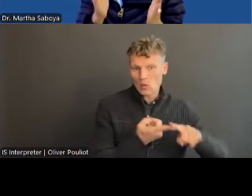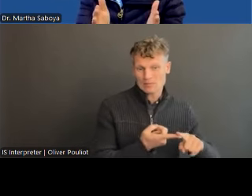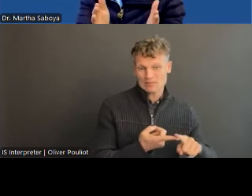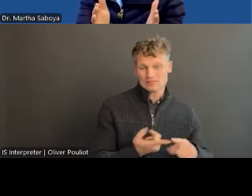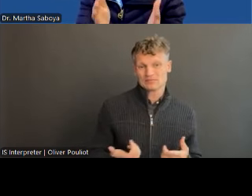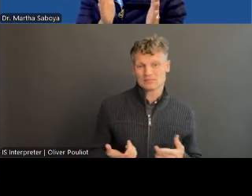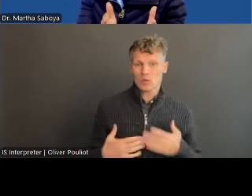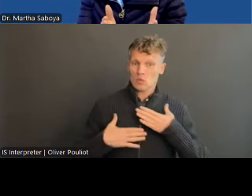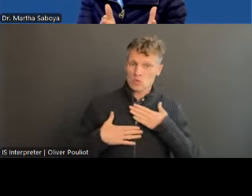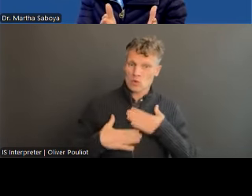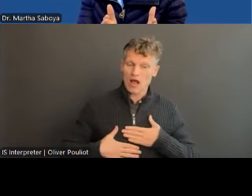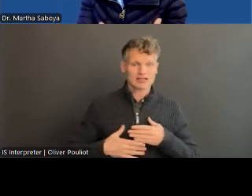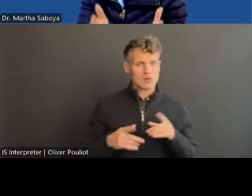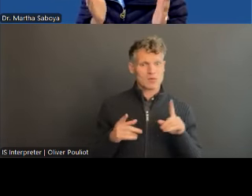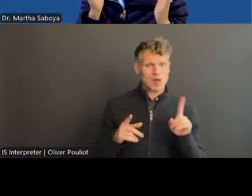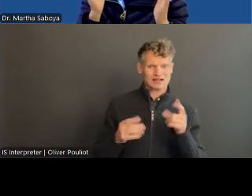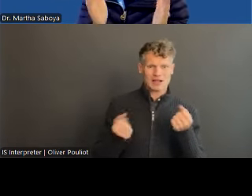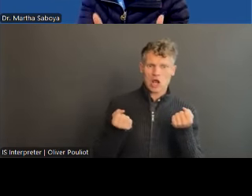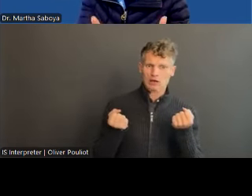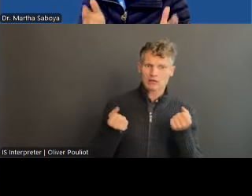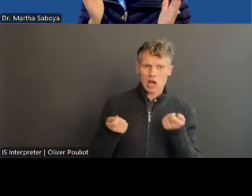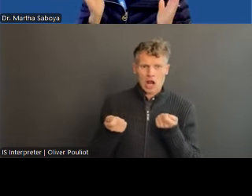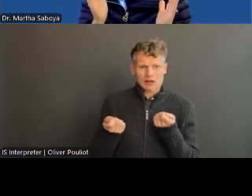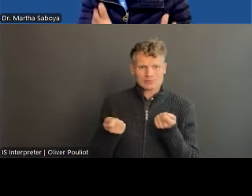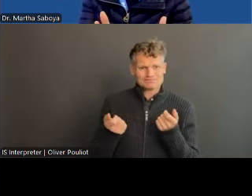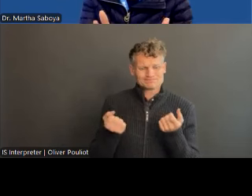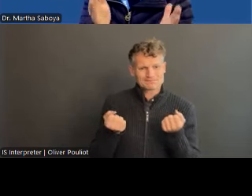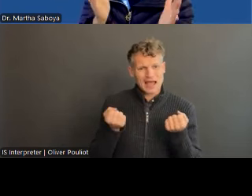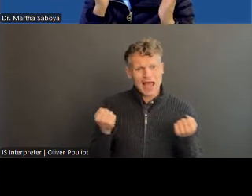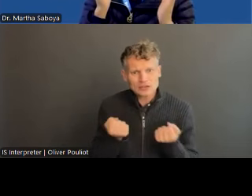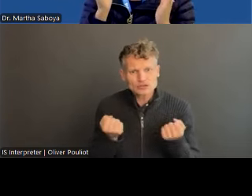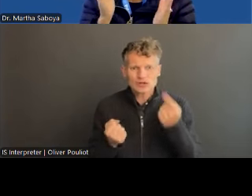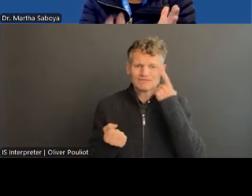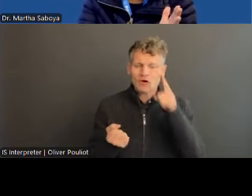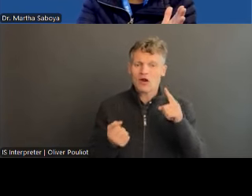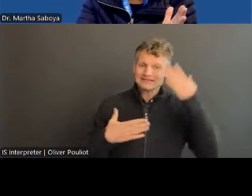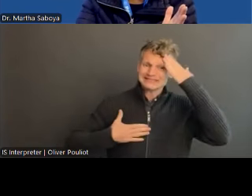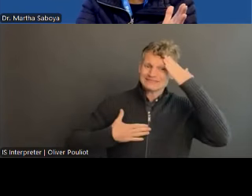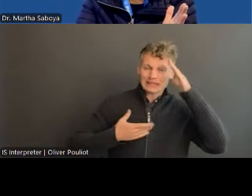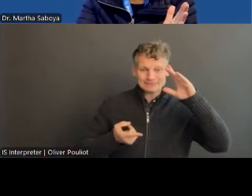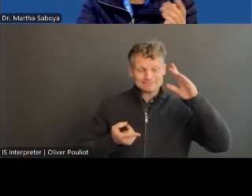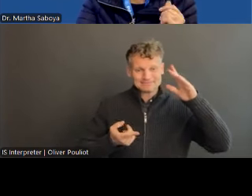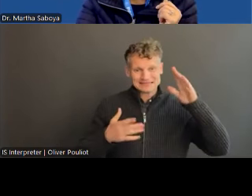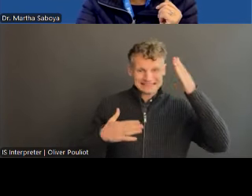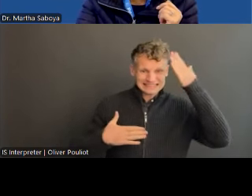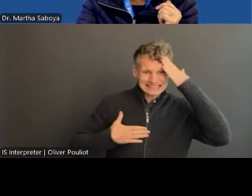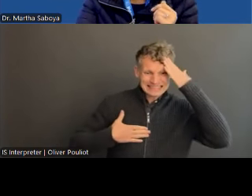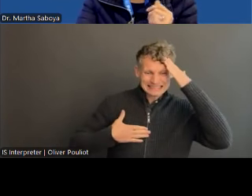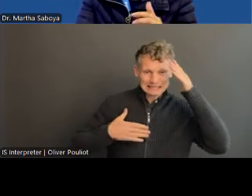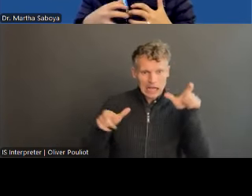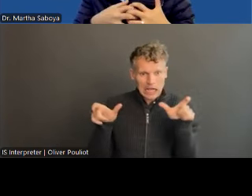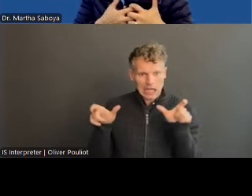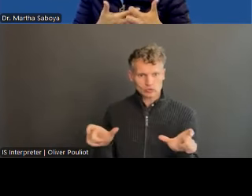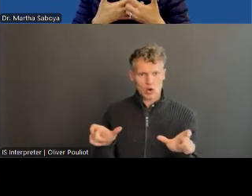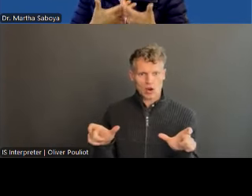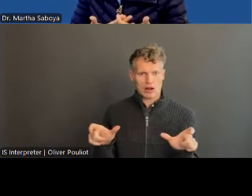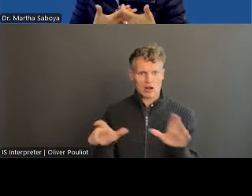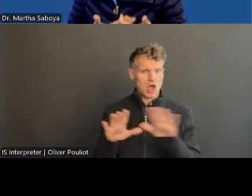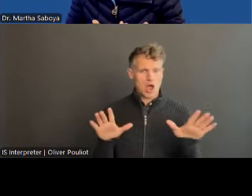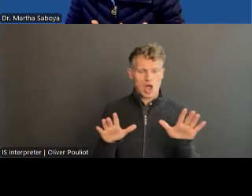elimination actions. That is needed. We need the specialty, we need the experts, we need the specific interventions. However, we need